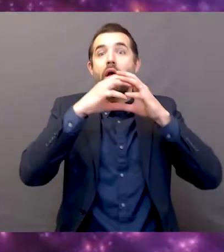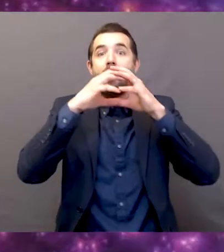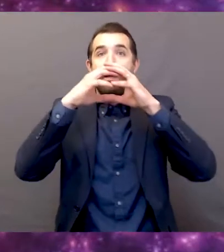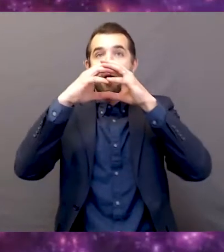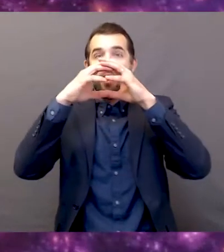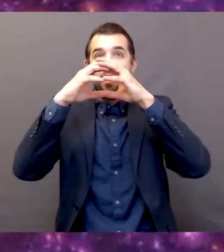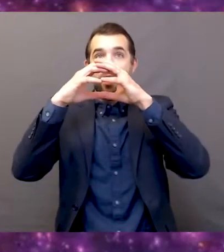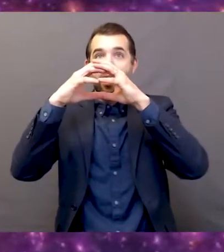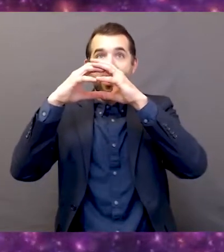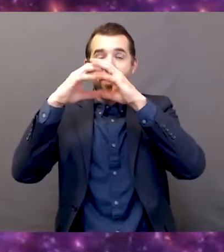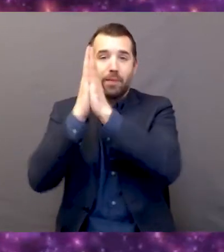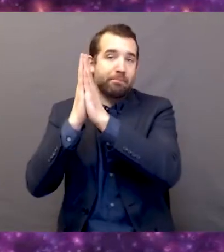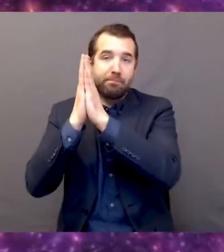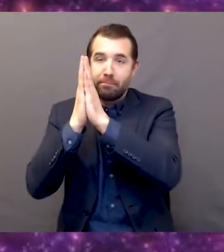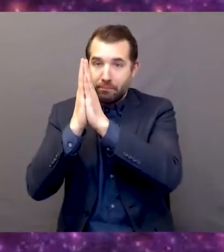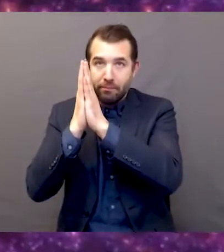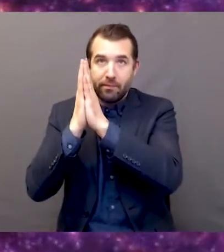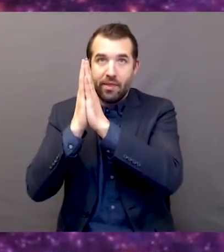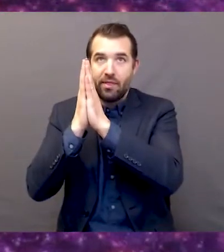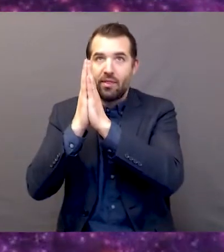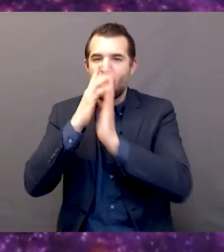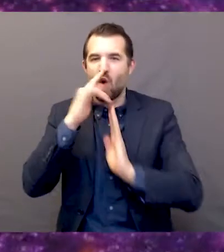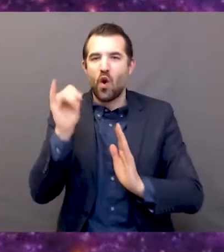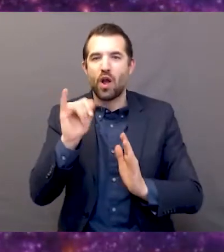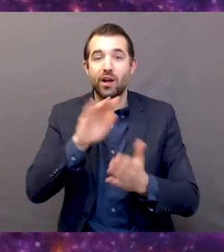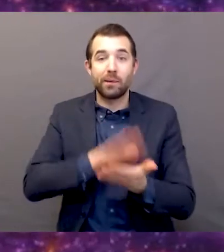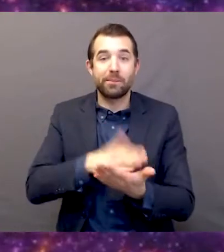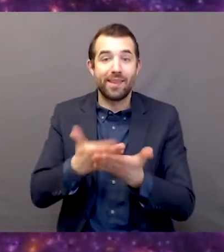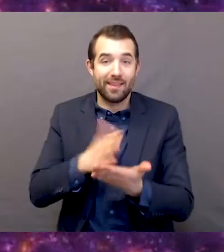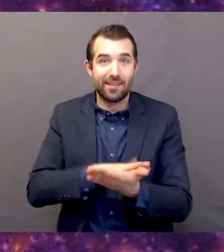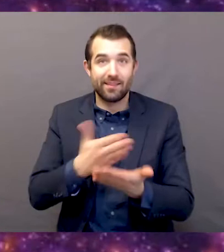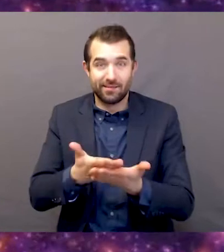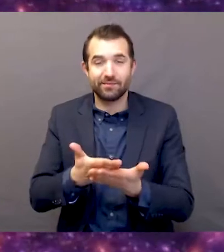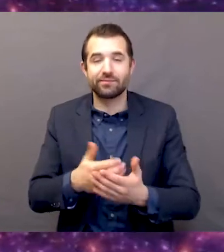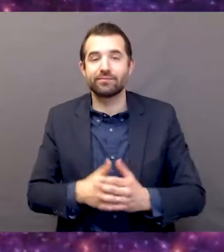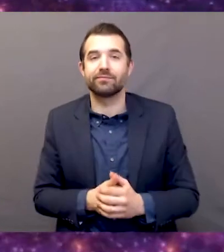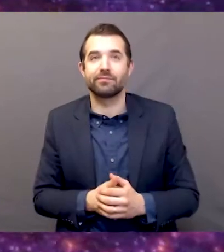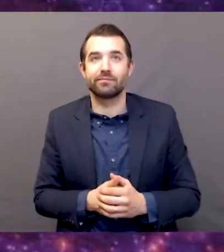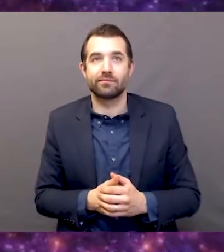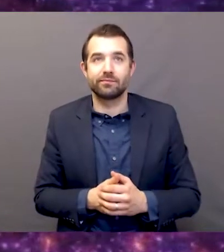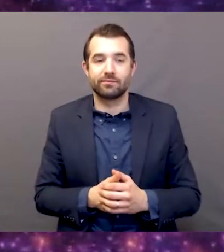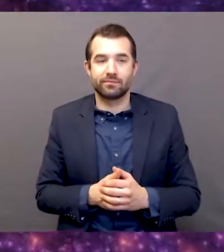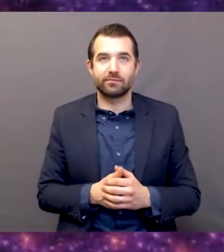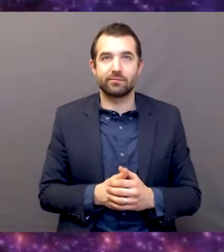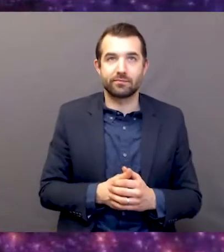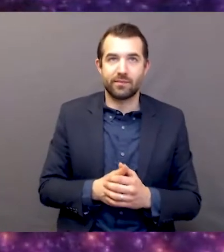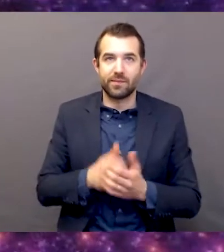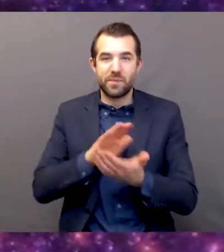the atmosphere in this direction, and it's flattened. It looks a bit more like a pancake. And in this cluster, this is one of